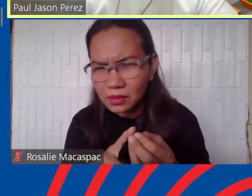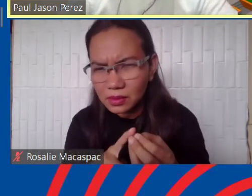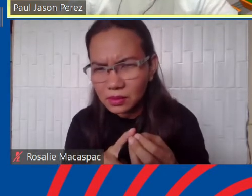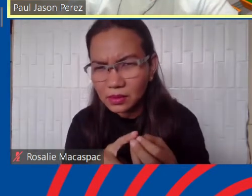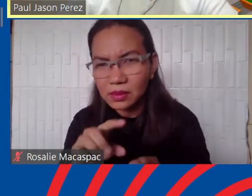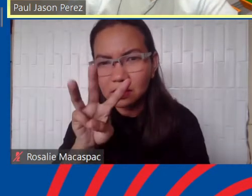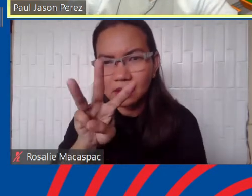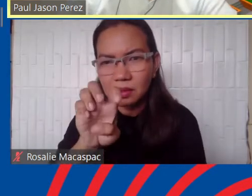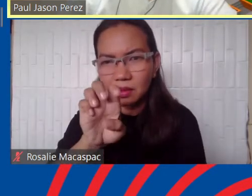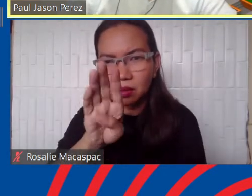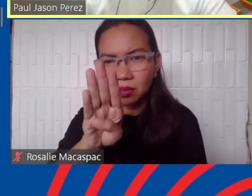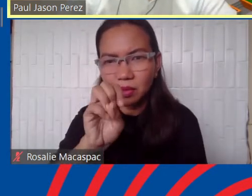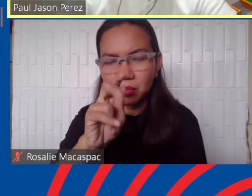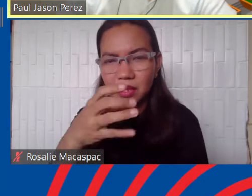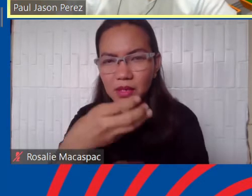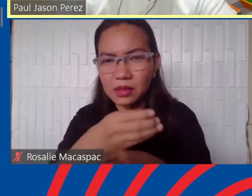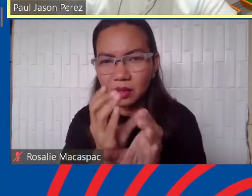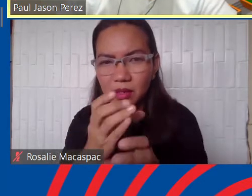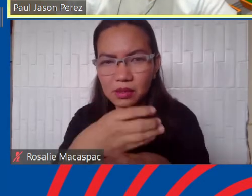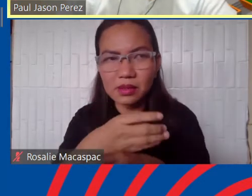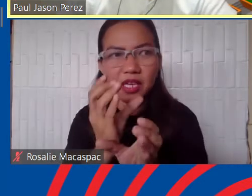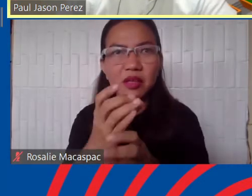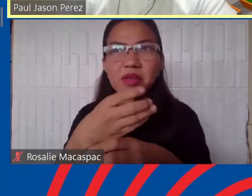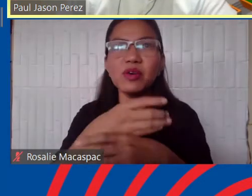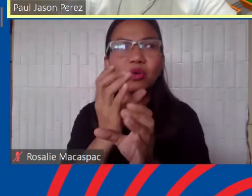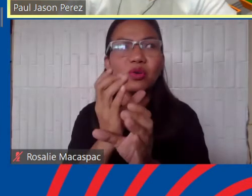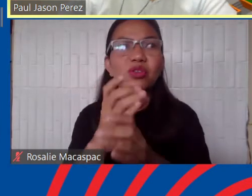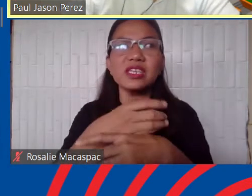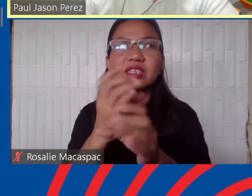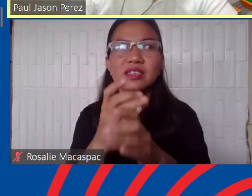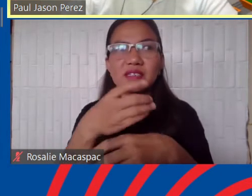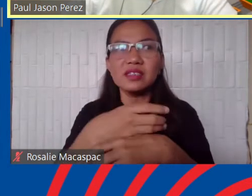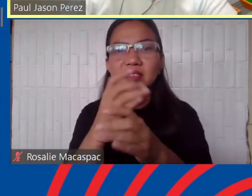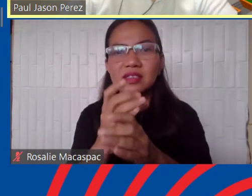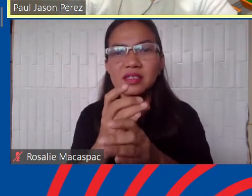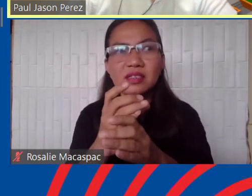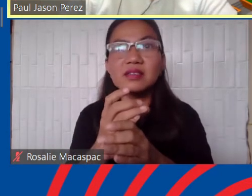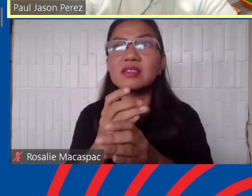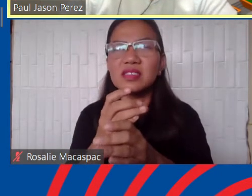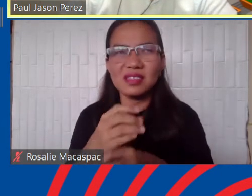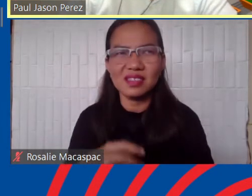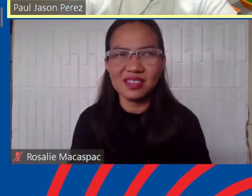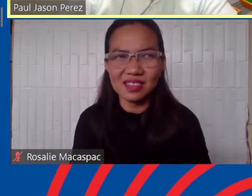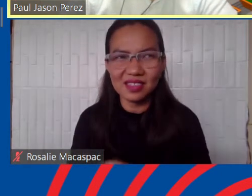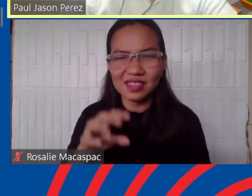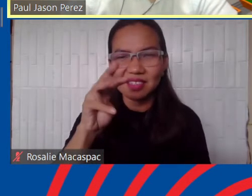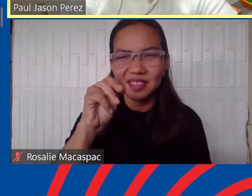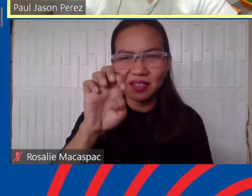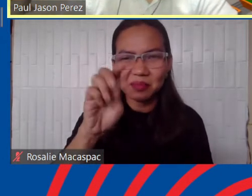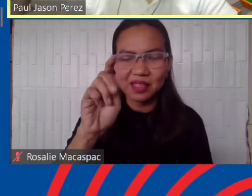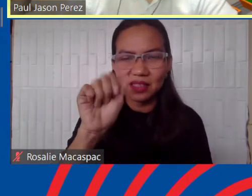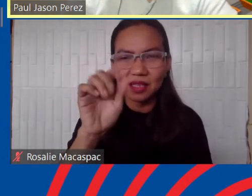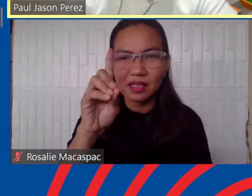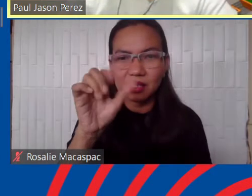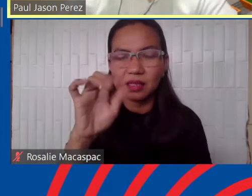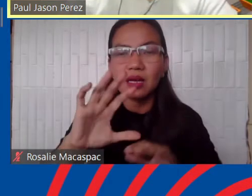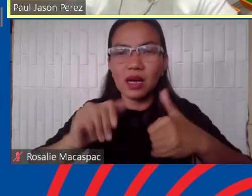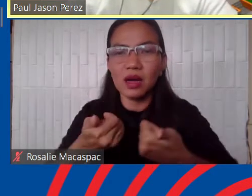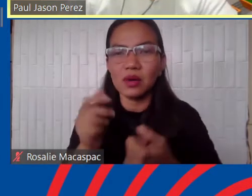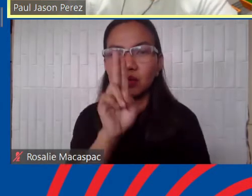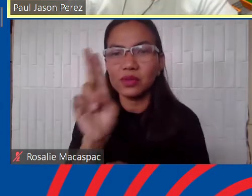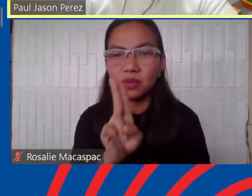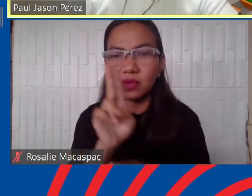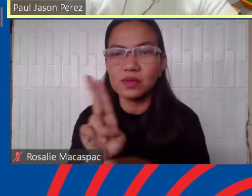website created by the RD Alliance, which is a directory of the metadata. So how are you going to use